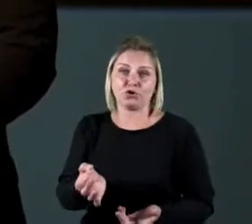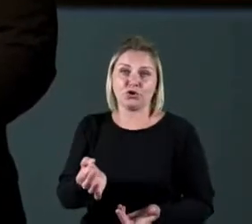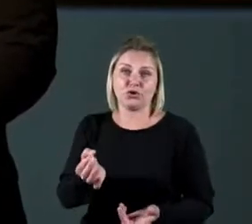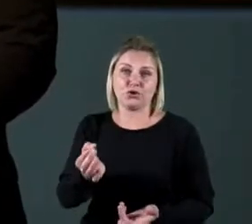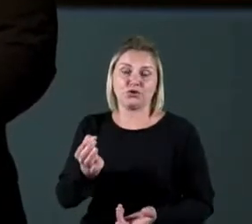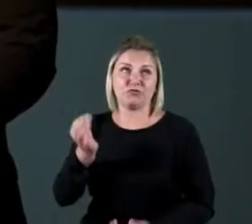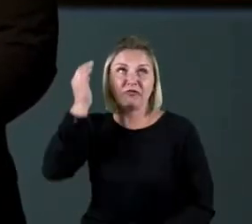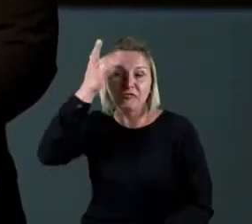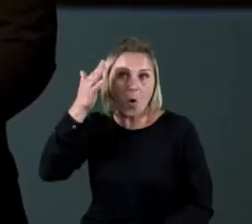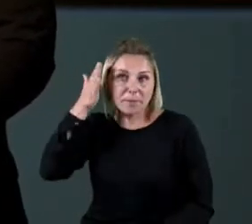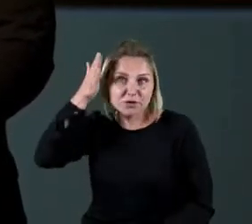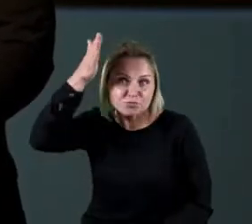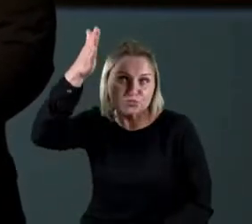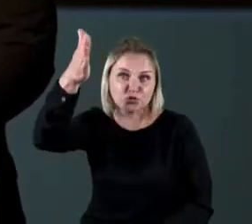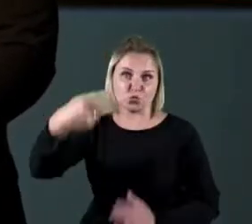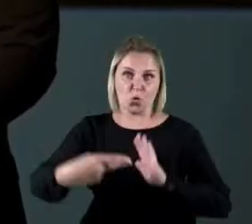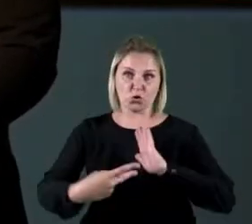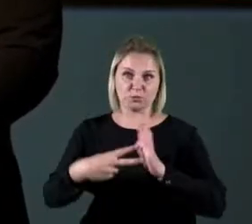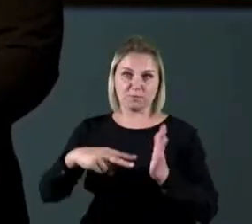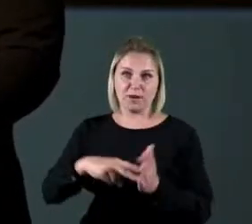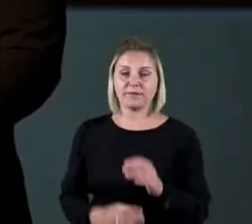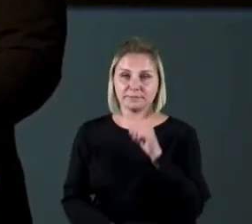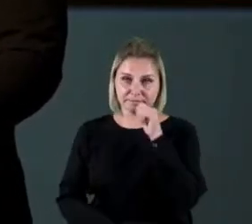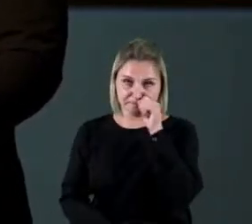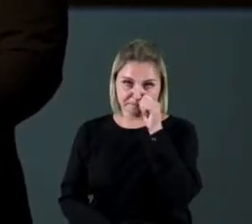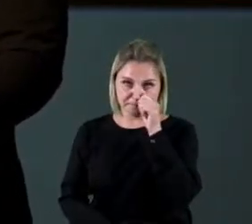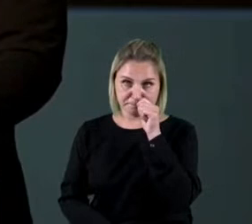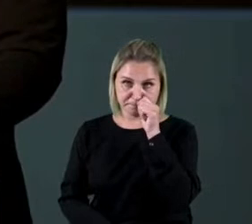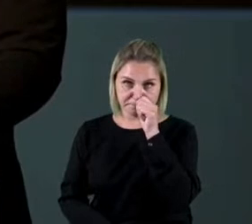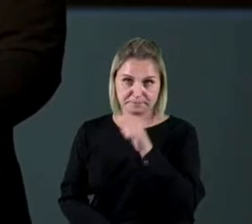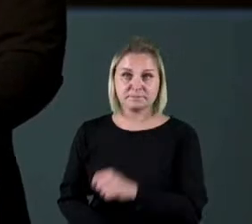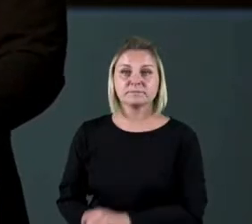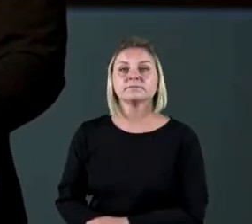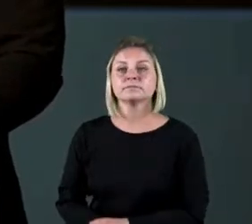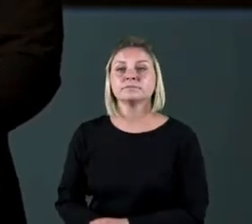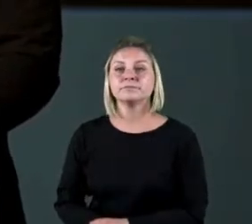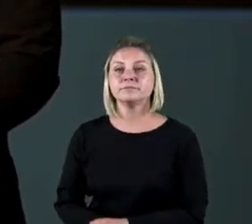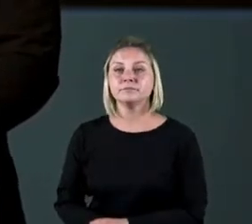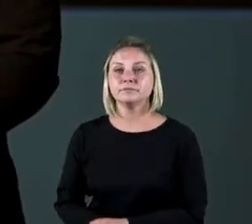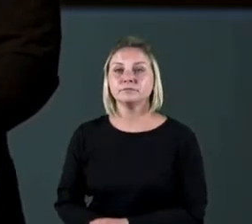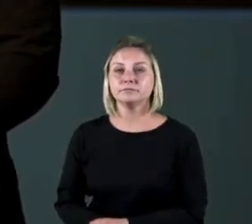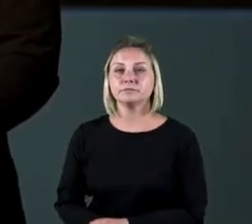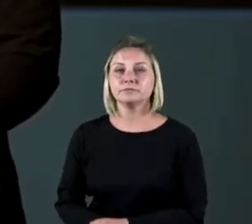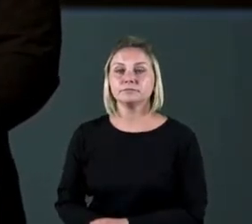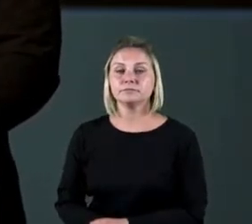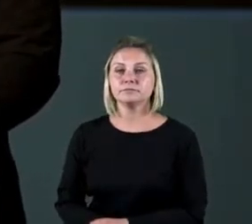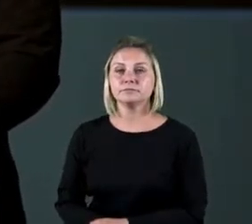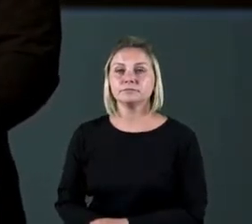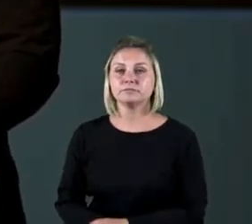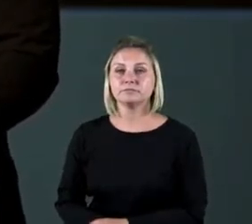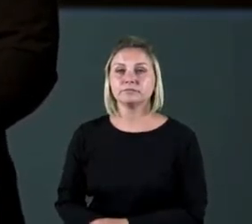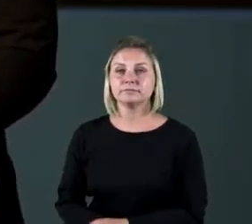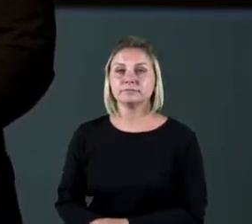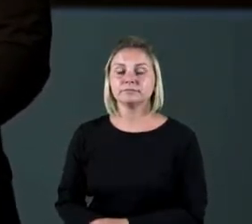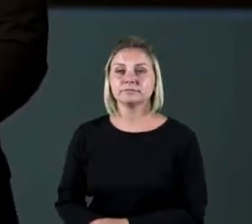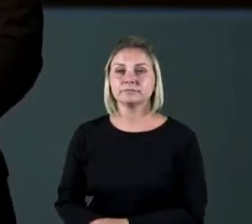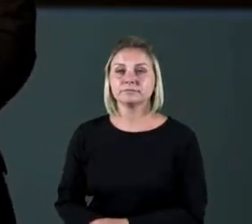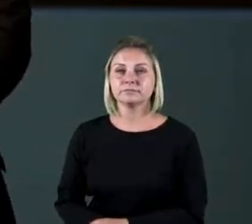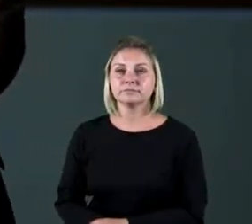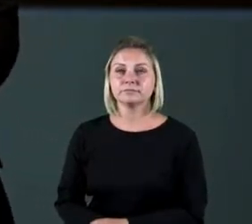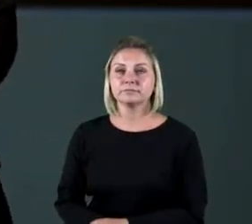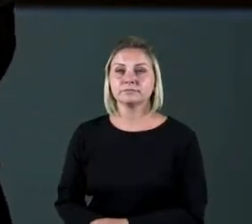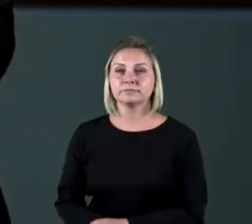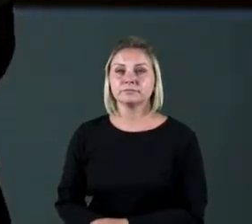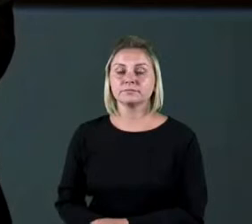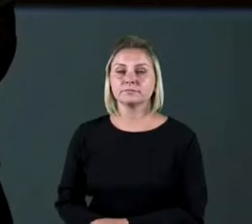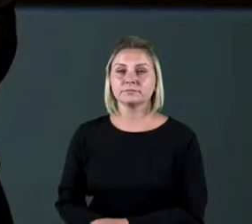planning, while identifying breakpoints in a system through a digital and crowdsourcing approach.